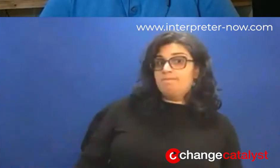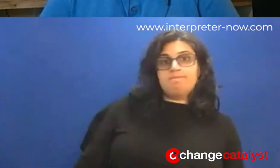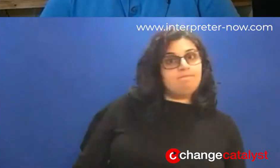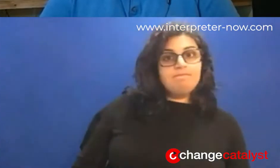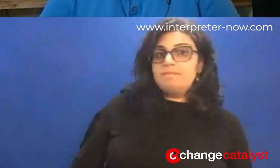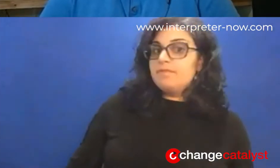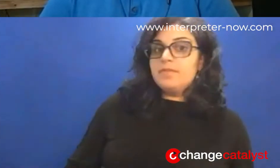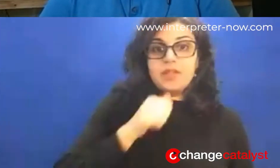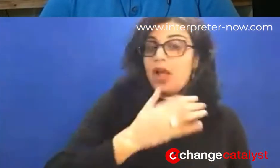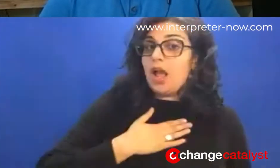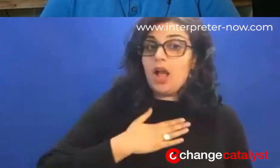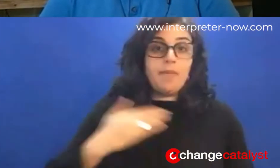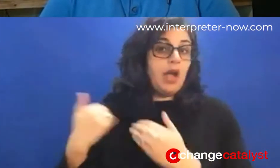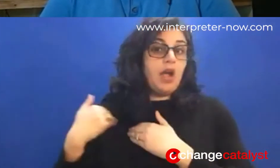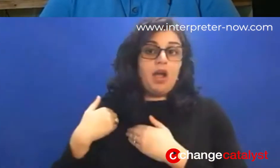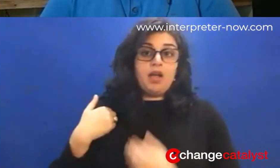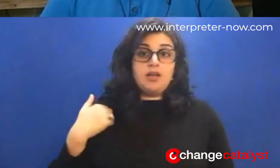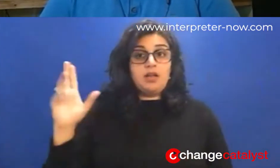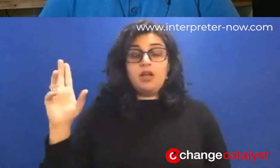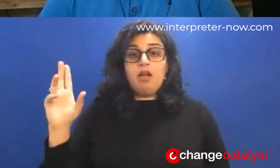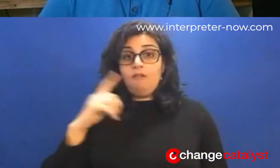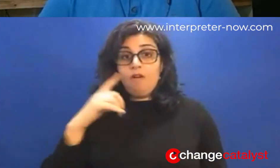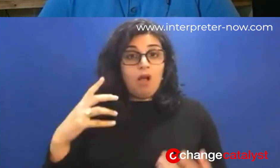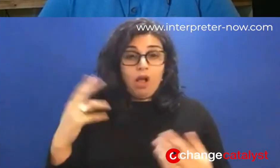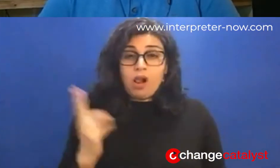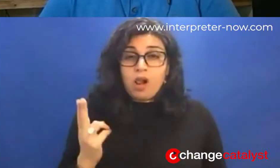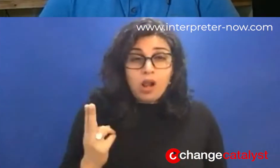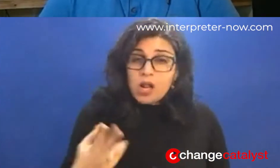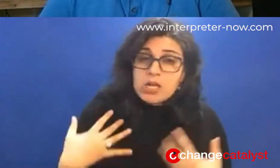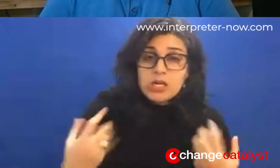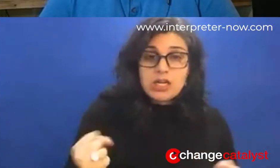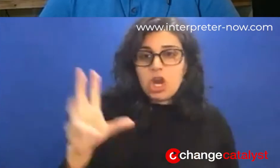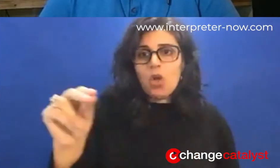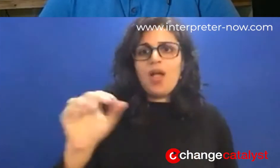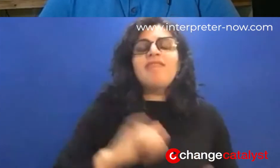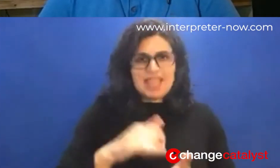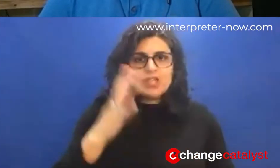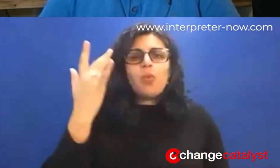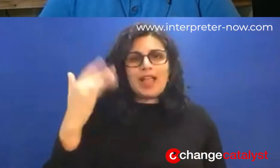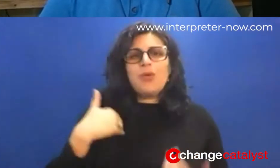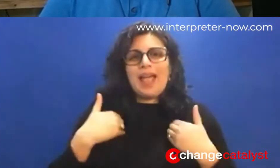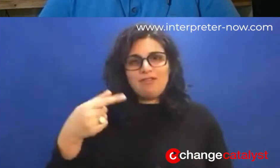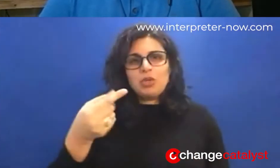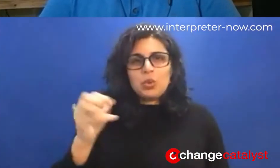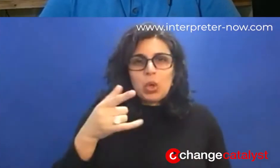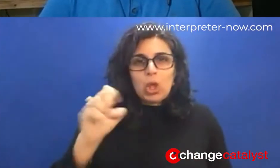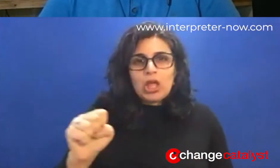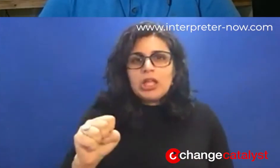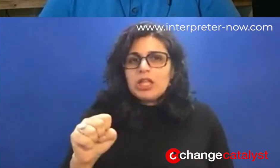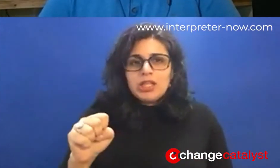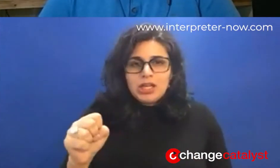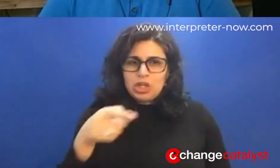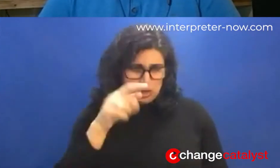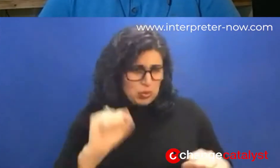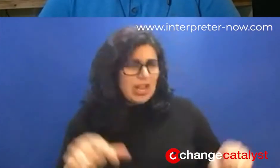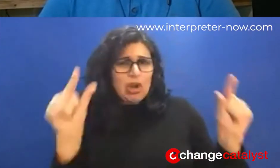No, it's not. Or tell the history. No, that's what Google is for. You can Google just like I can. I'm